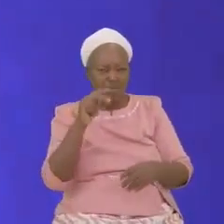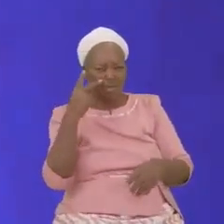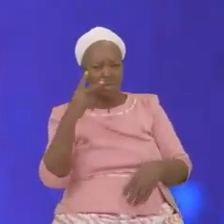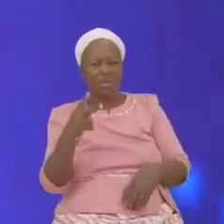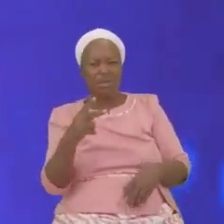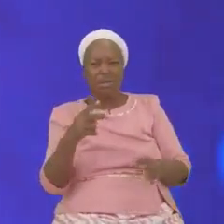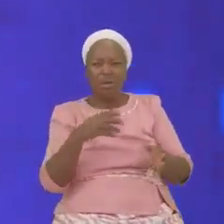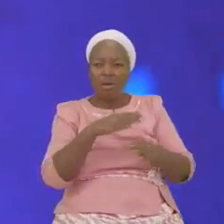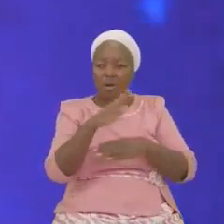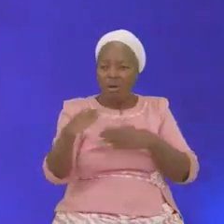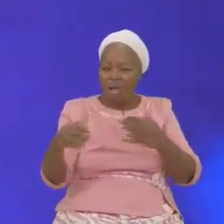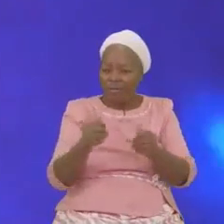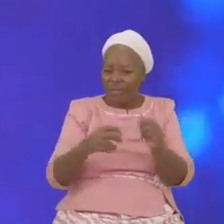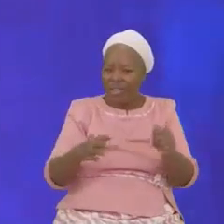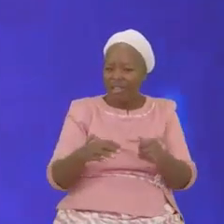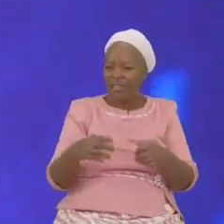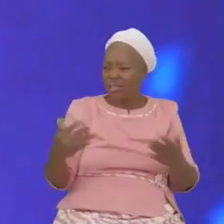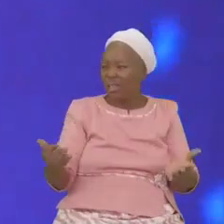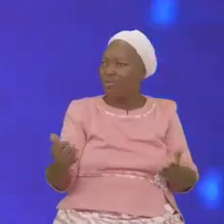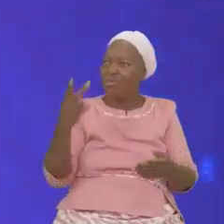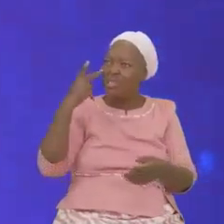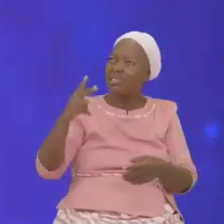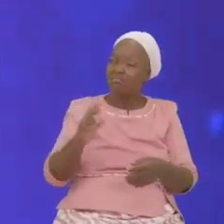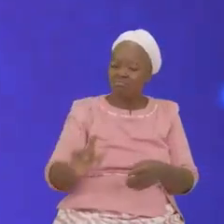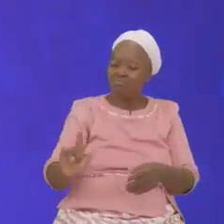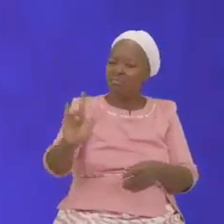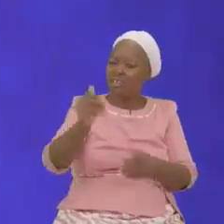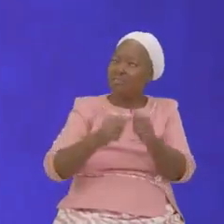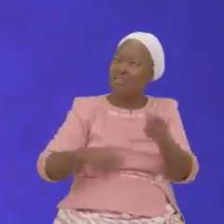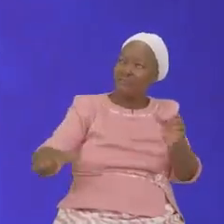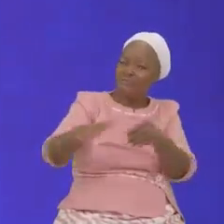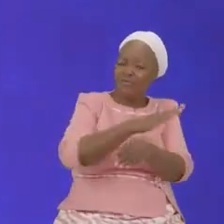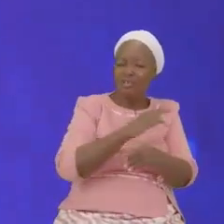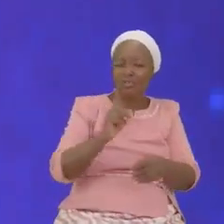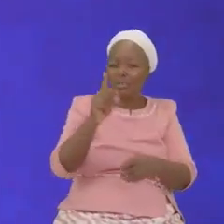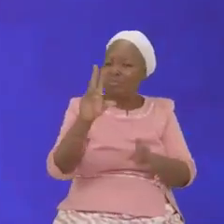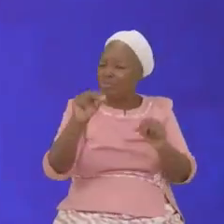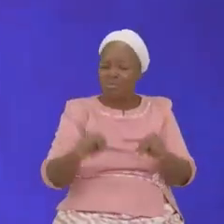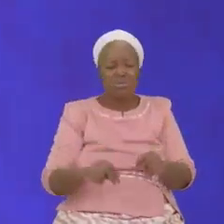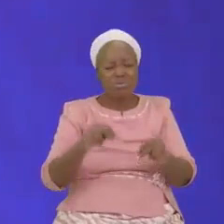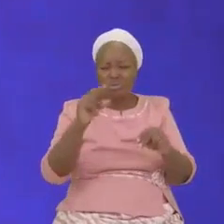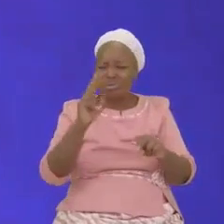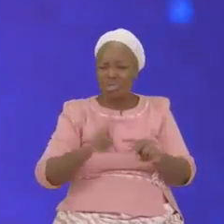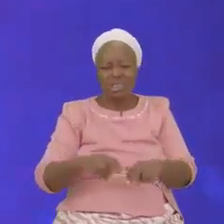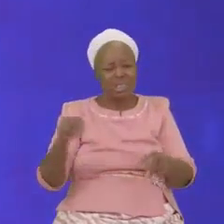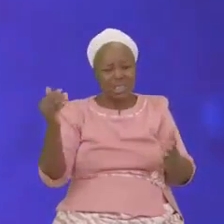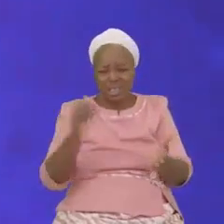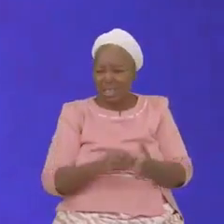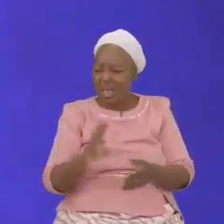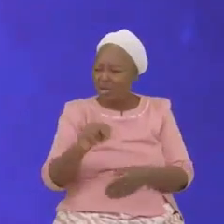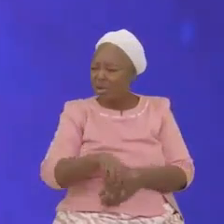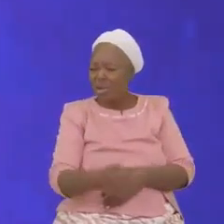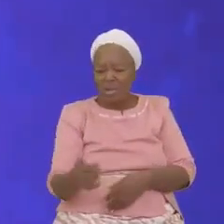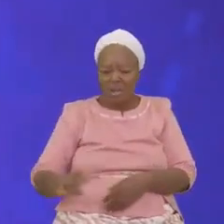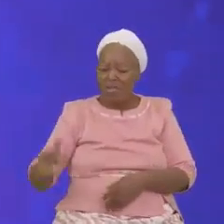the seats are taken. Everything is filled up, and there is no other flight going today